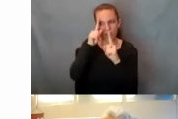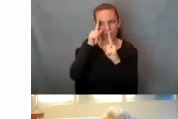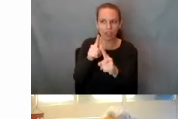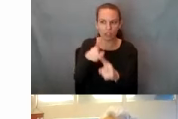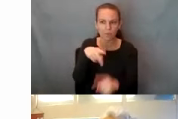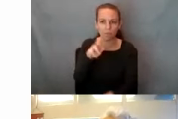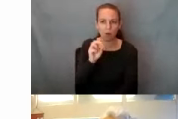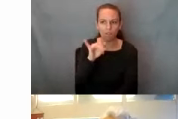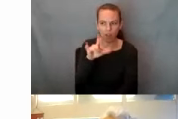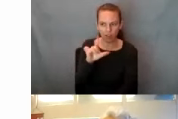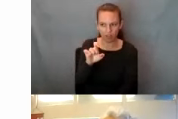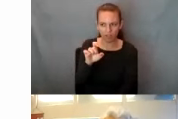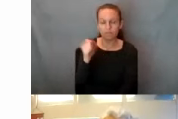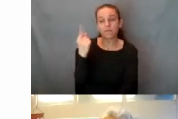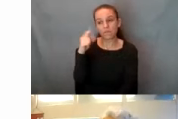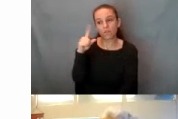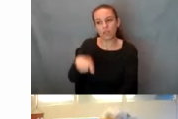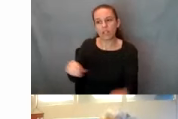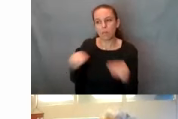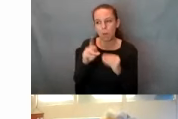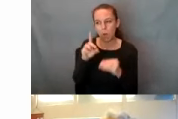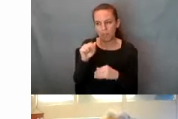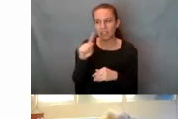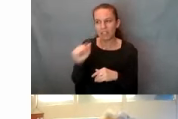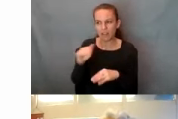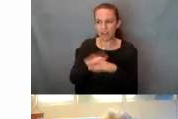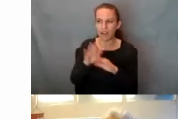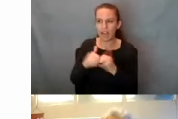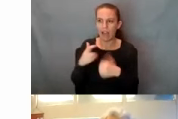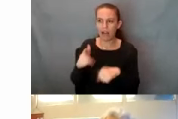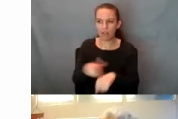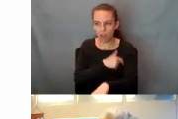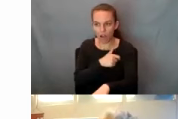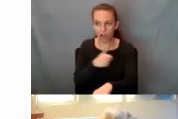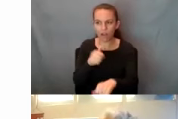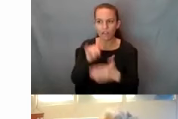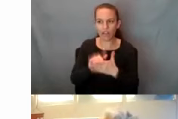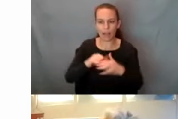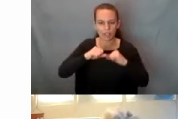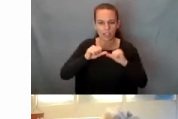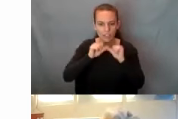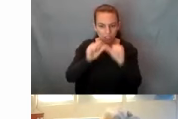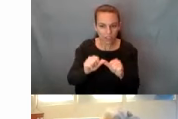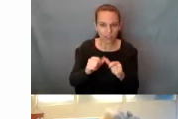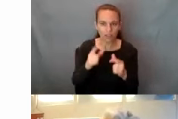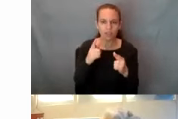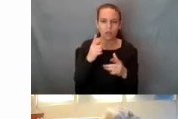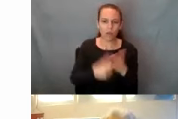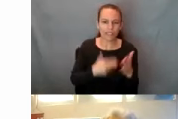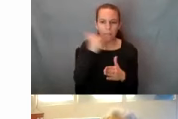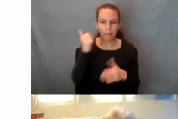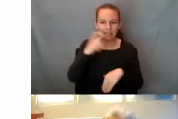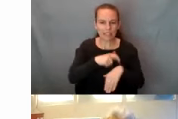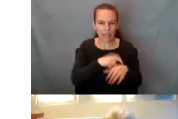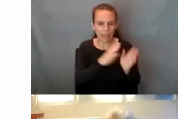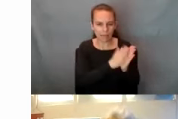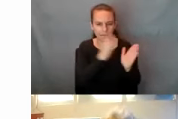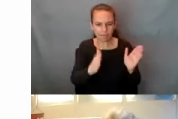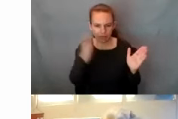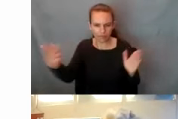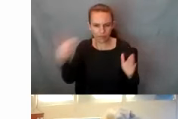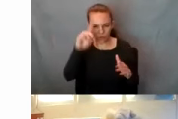data on how long the duration of protection is, what's the optimal gap between doses, etc. We can talk about research